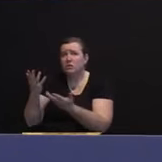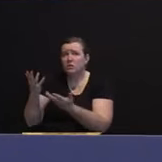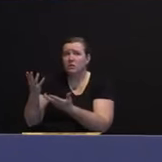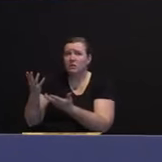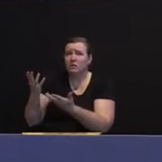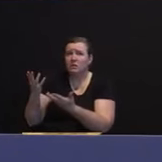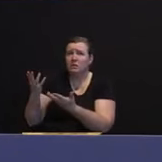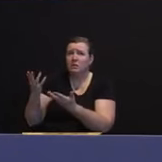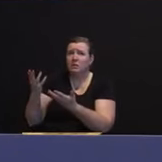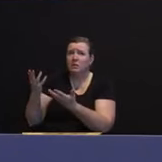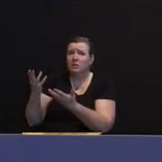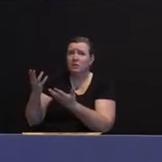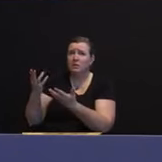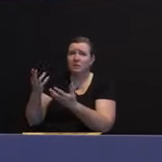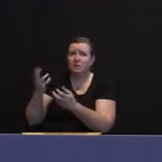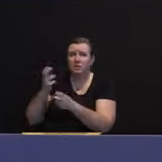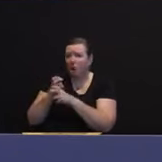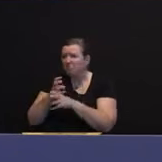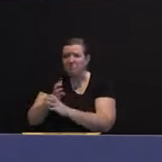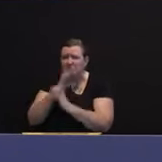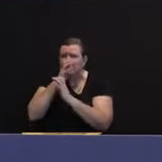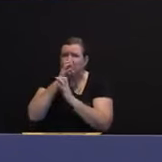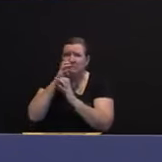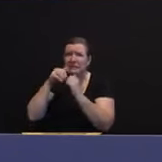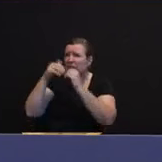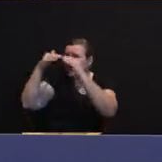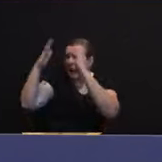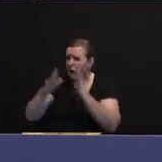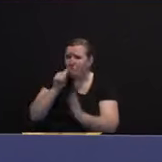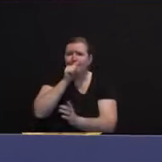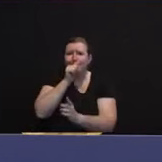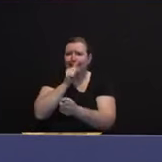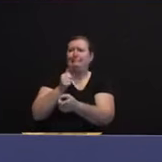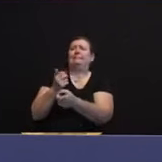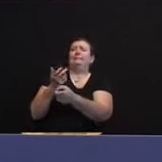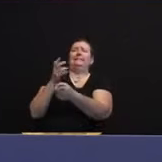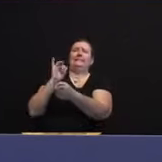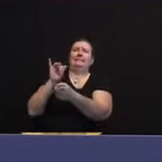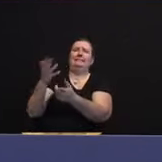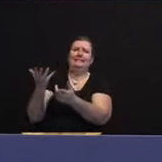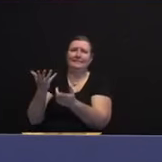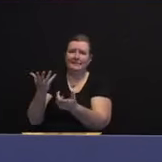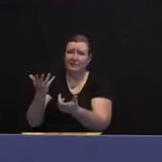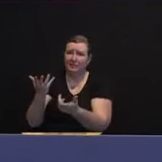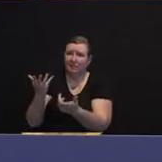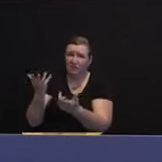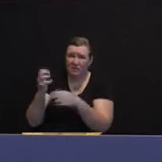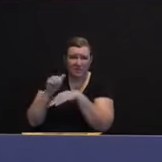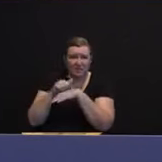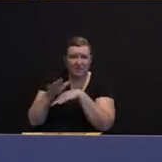this stuff because it's private homes, but it sends a message. I mean, some cities in Jersey are already doing this.